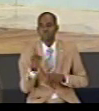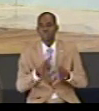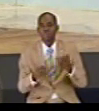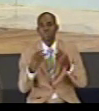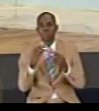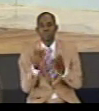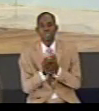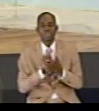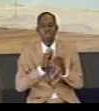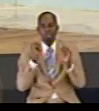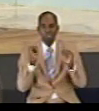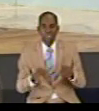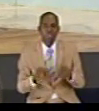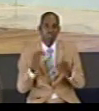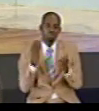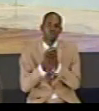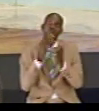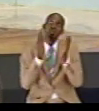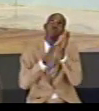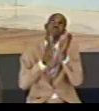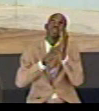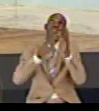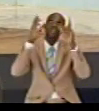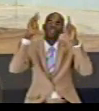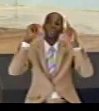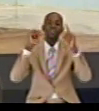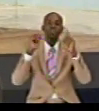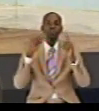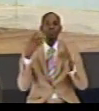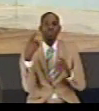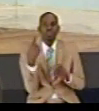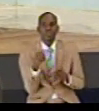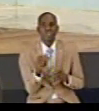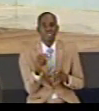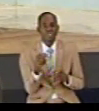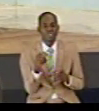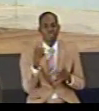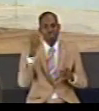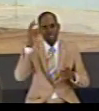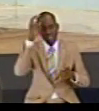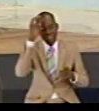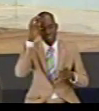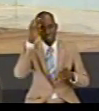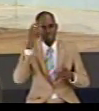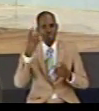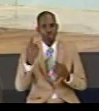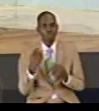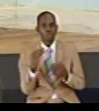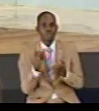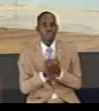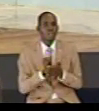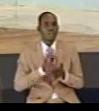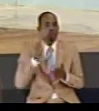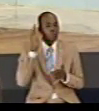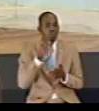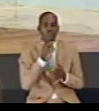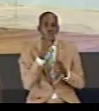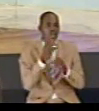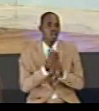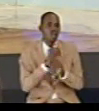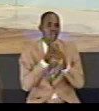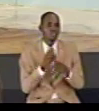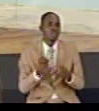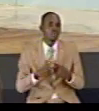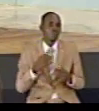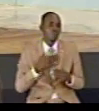him. The doubts come so that I will not have the answer to my prayer, but I will have the answer to my prayer.